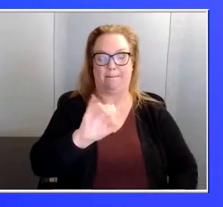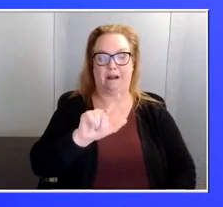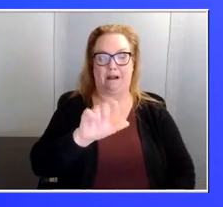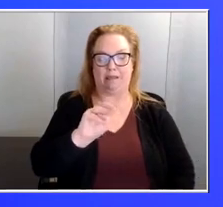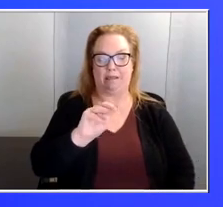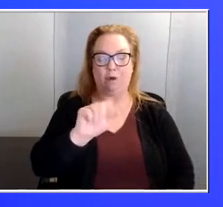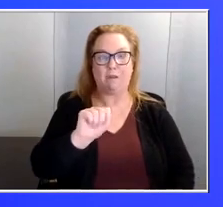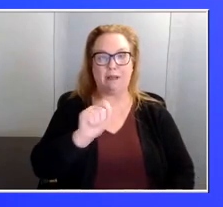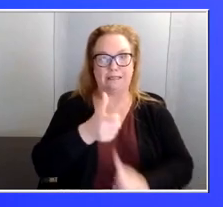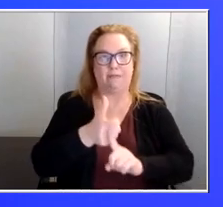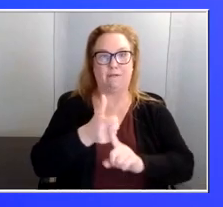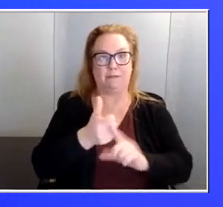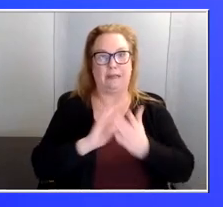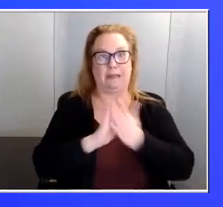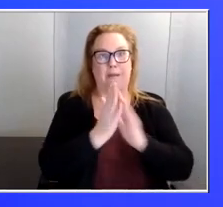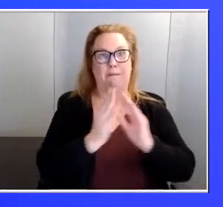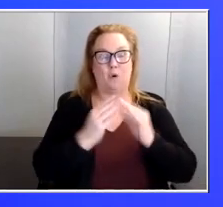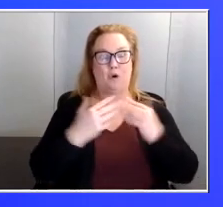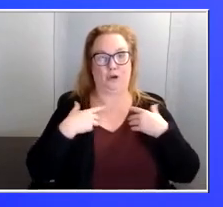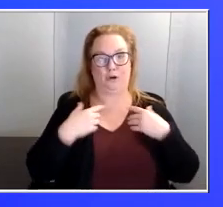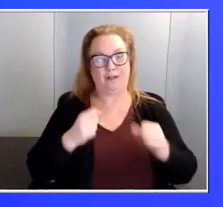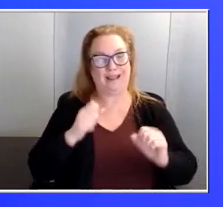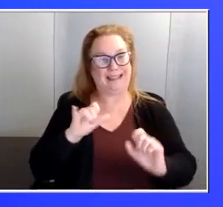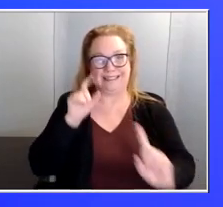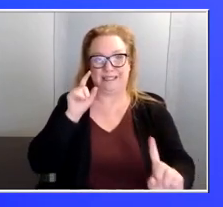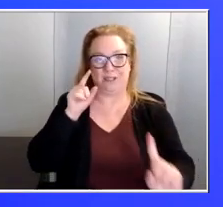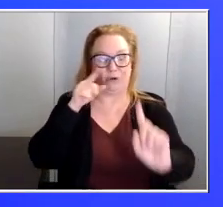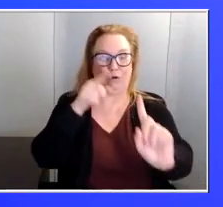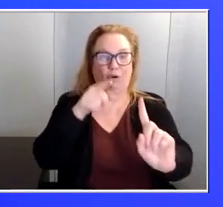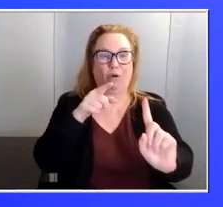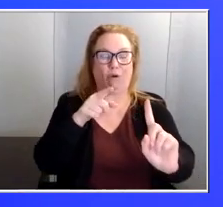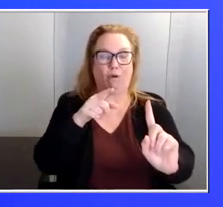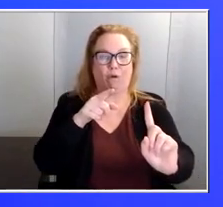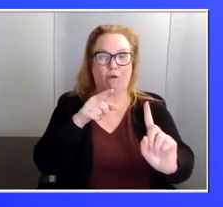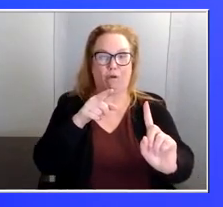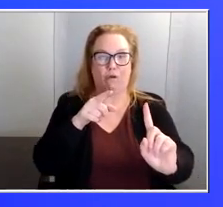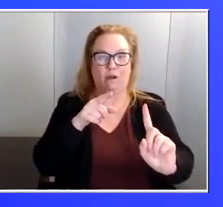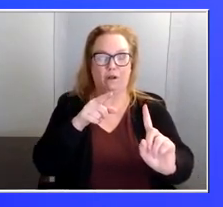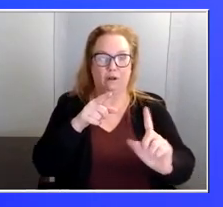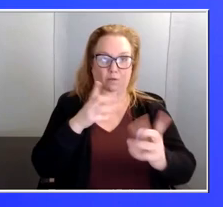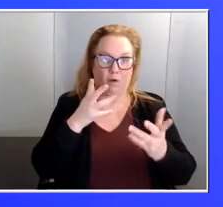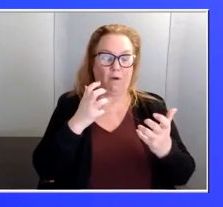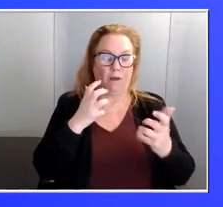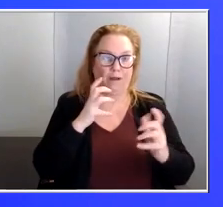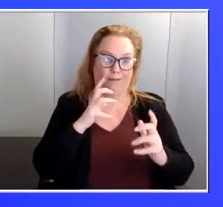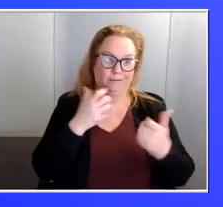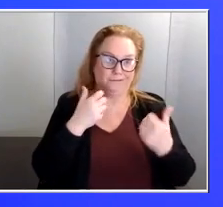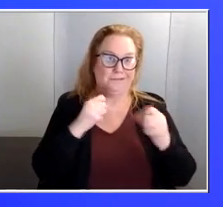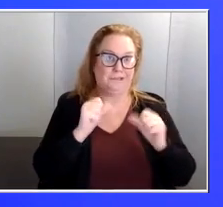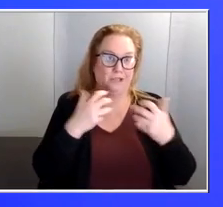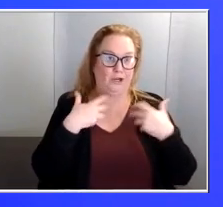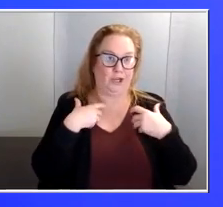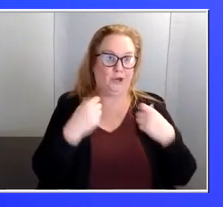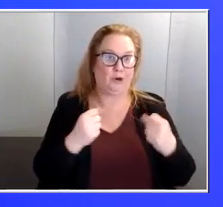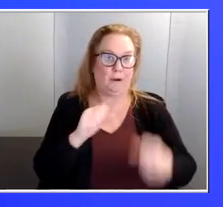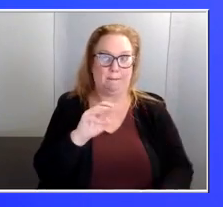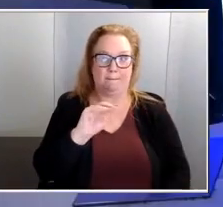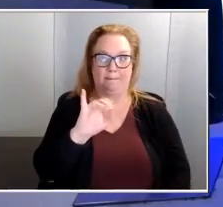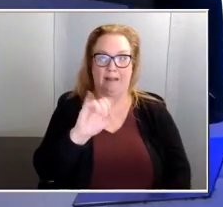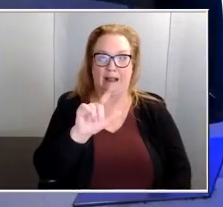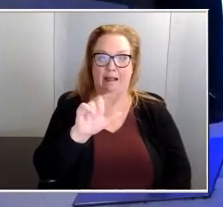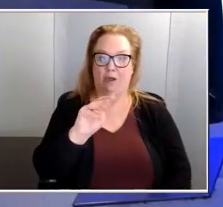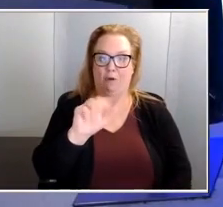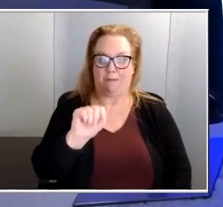more curable. That's our big goal, and that's the road that we're actually heading to cure myeloma in the future. Yeah, that